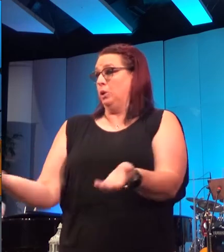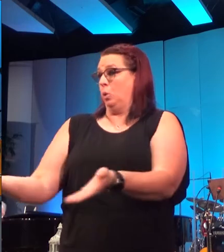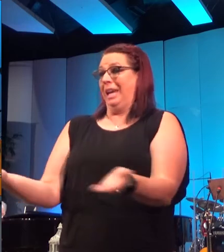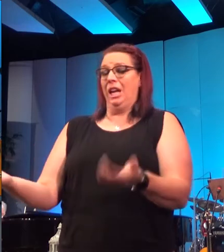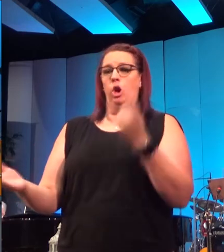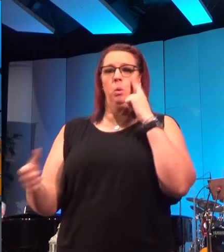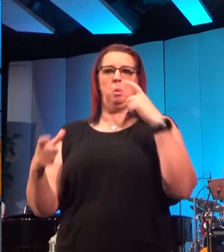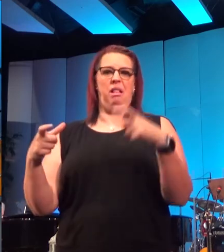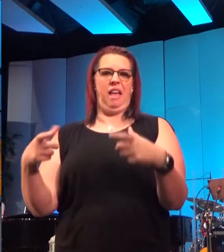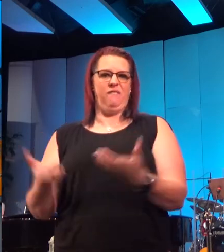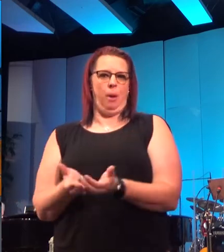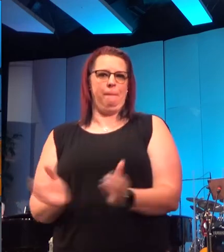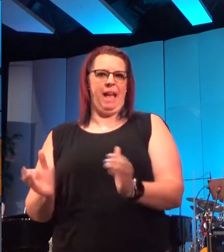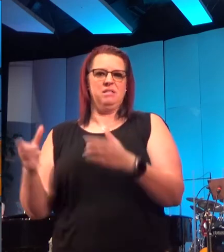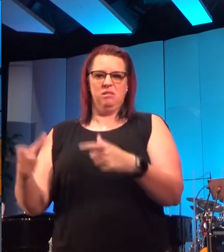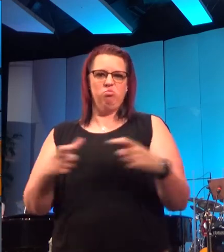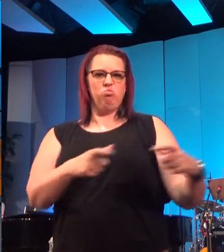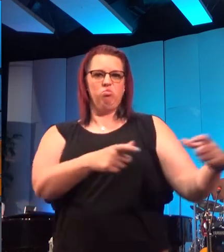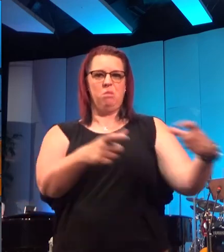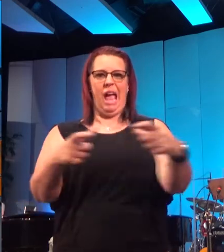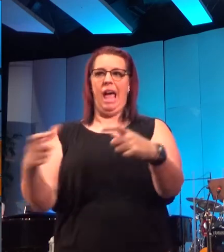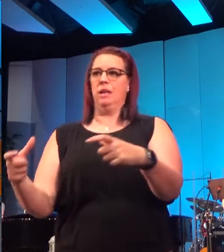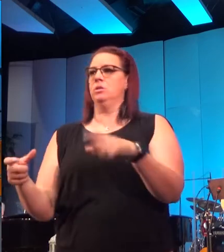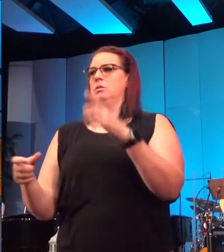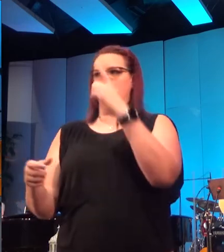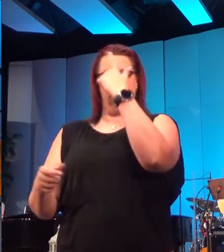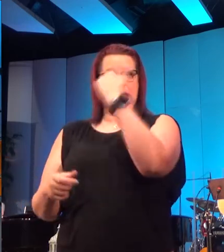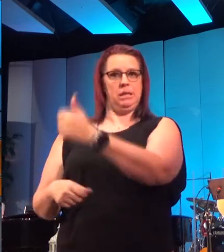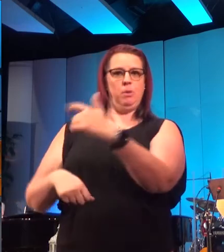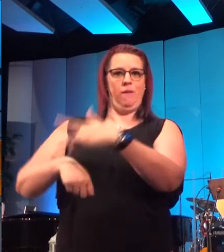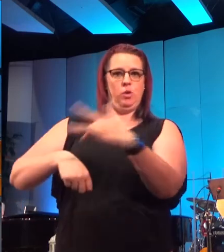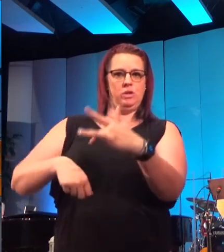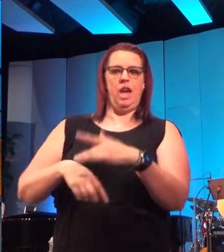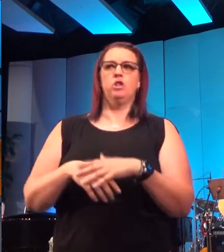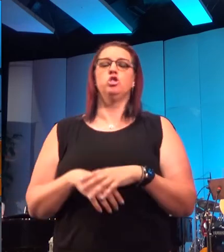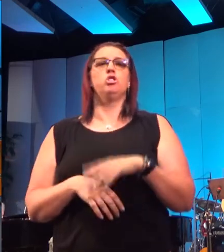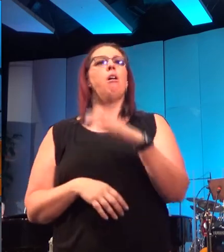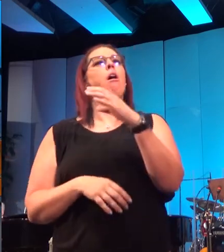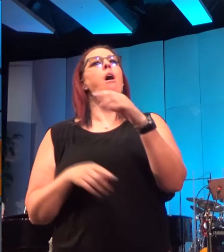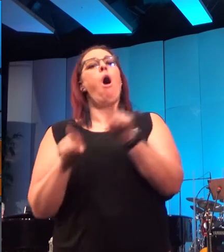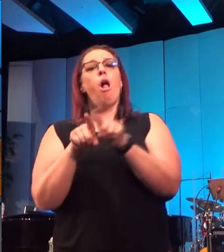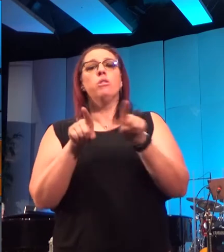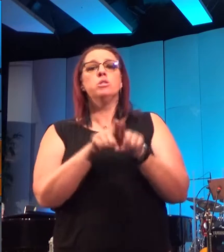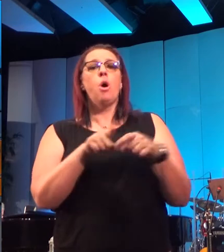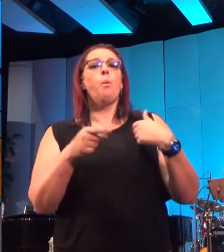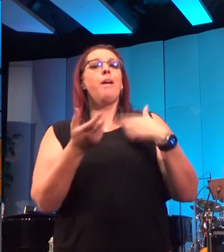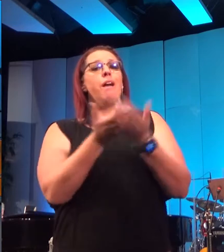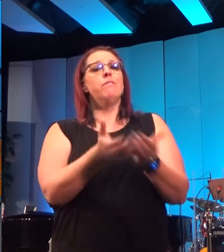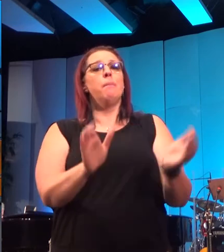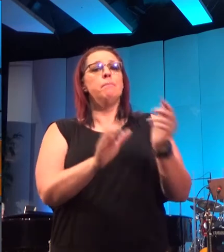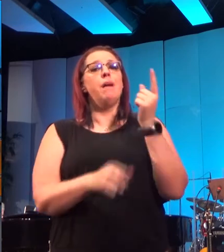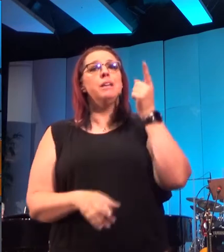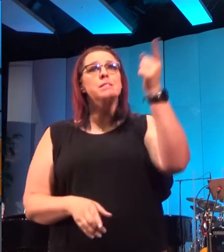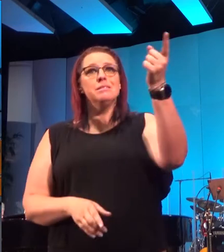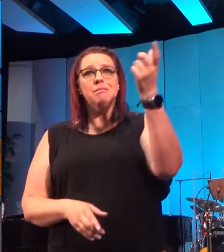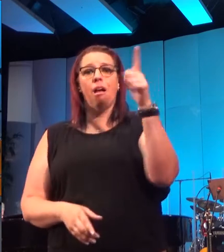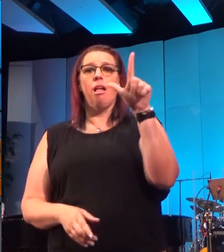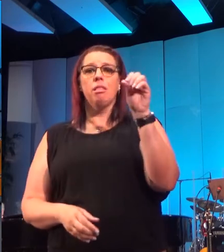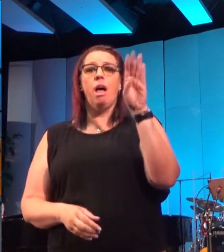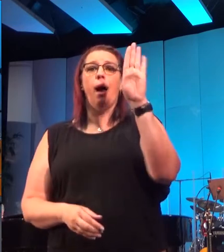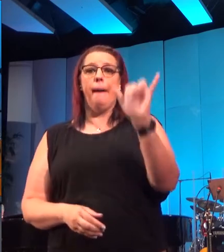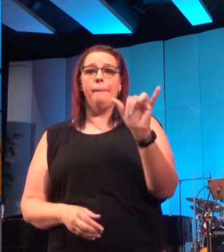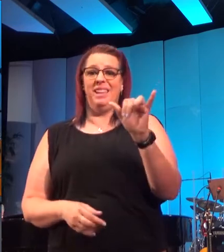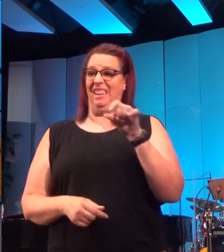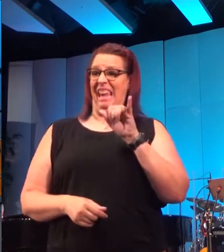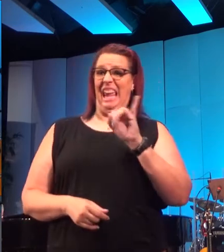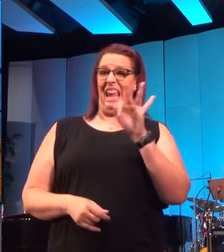pass a basket here, which you can touch or not. And there are also containers out in the lobby. Those of you watching online, things are